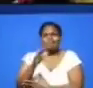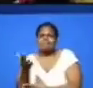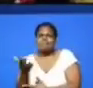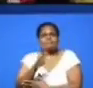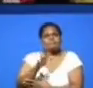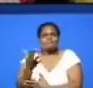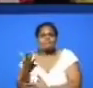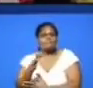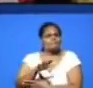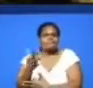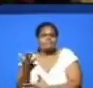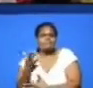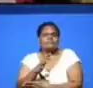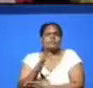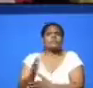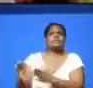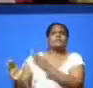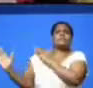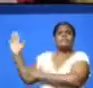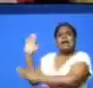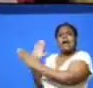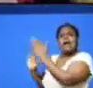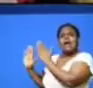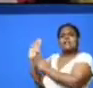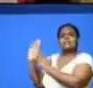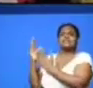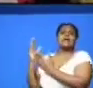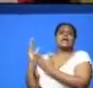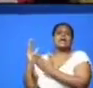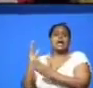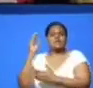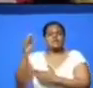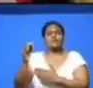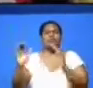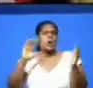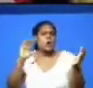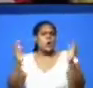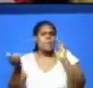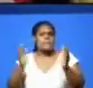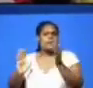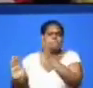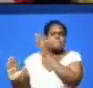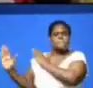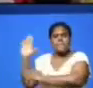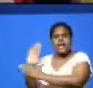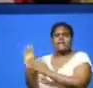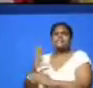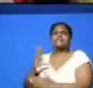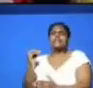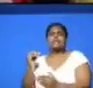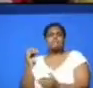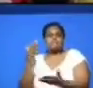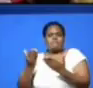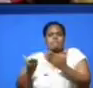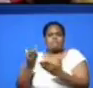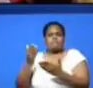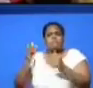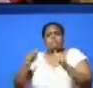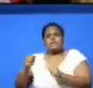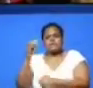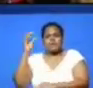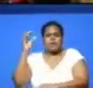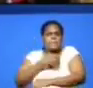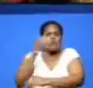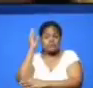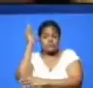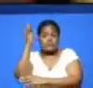forth between the past and gives you an idea of the power they have in the future. Verse